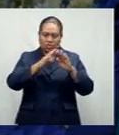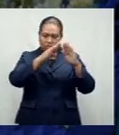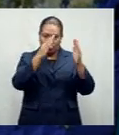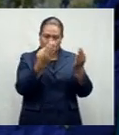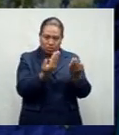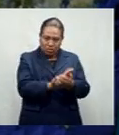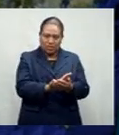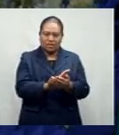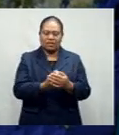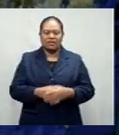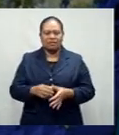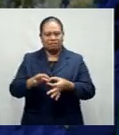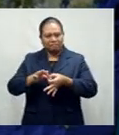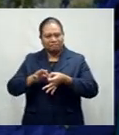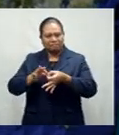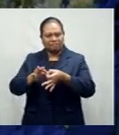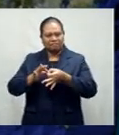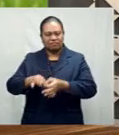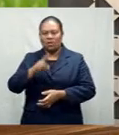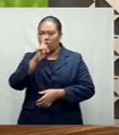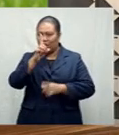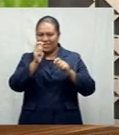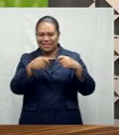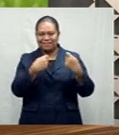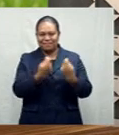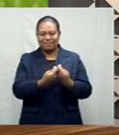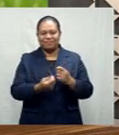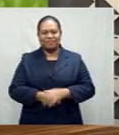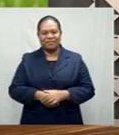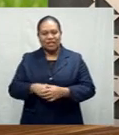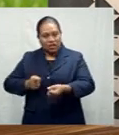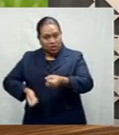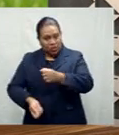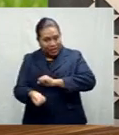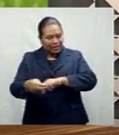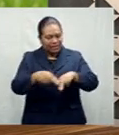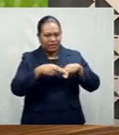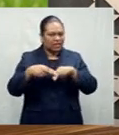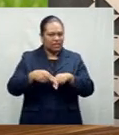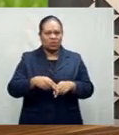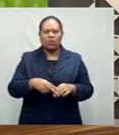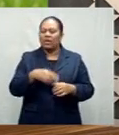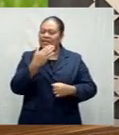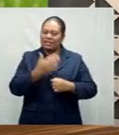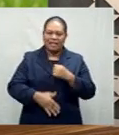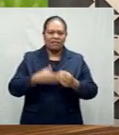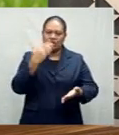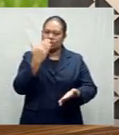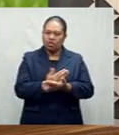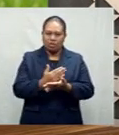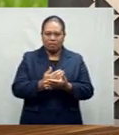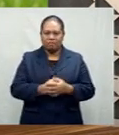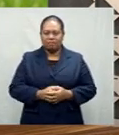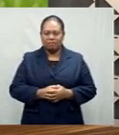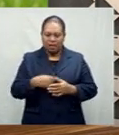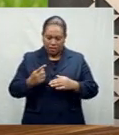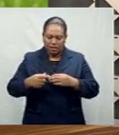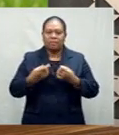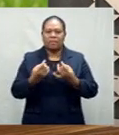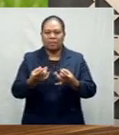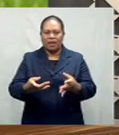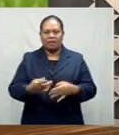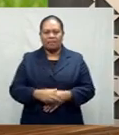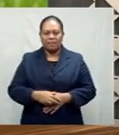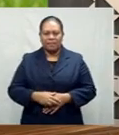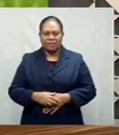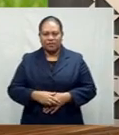together and as one team. Cricket Fiji will not let the pandemic hinder the national team's preparation